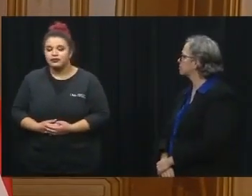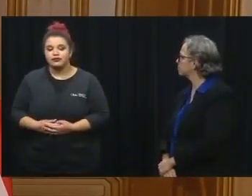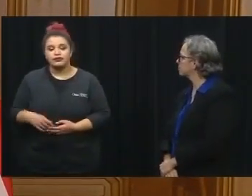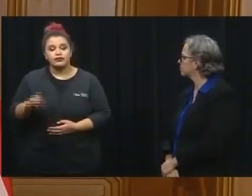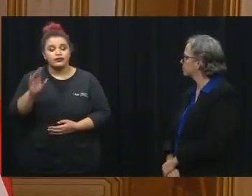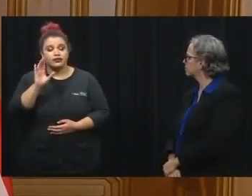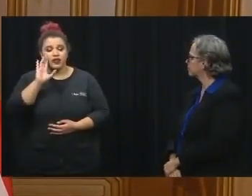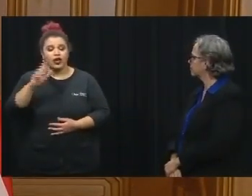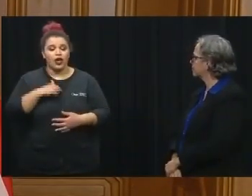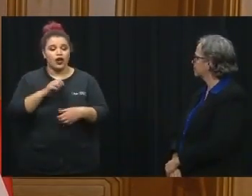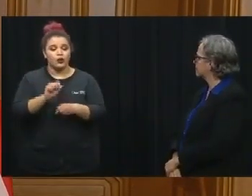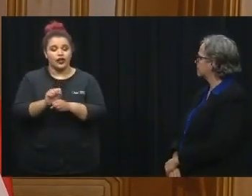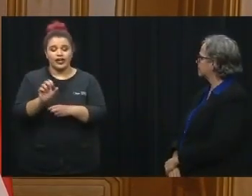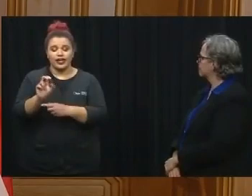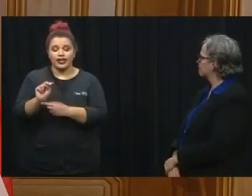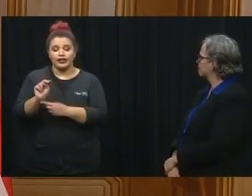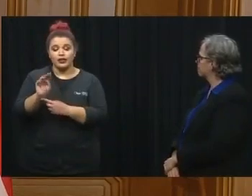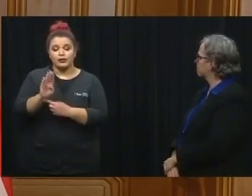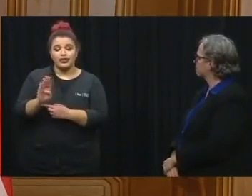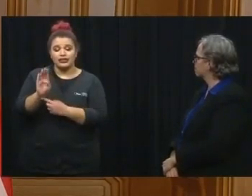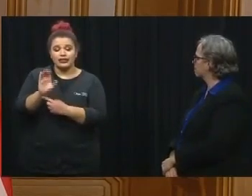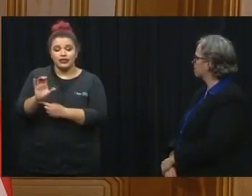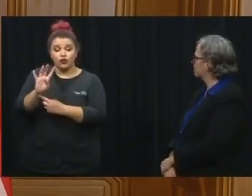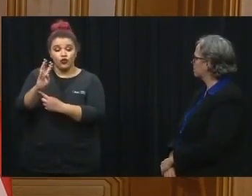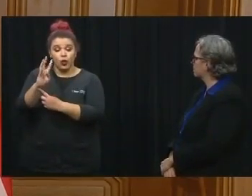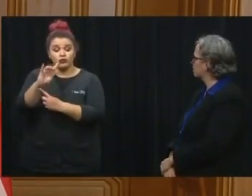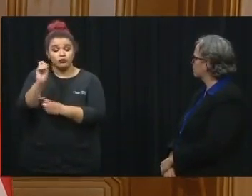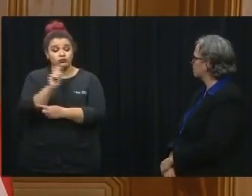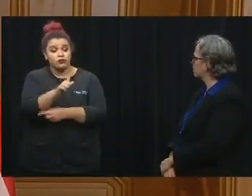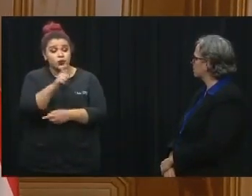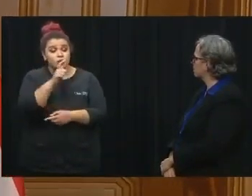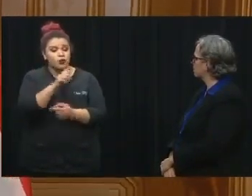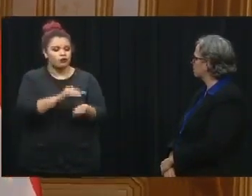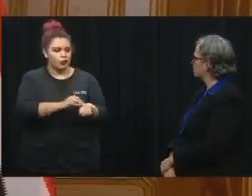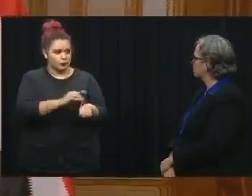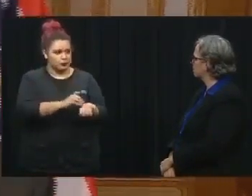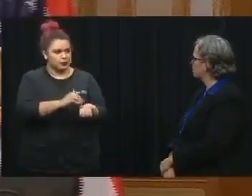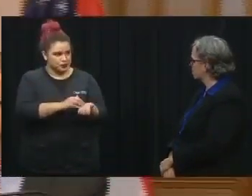Adrienne Robbins, NBC4, and my questions are for Dr. Acton.